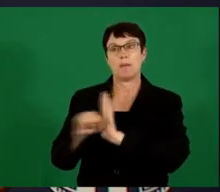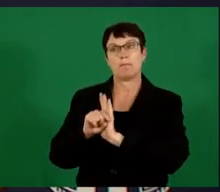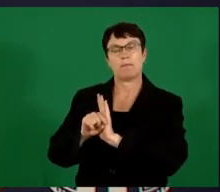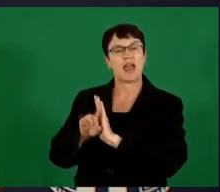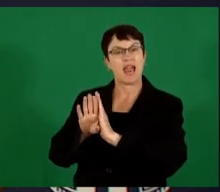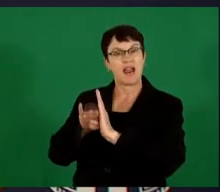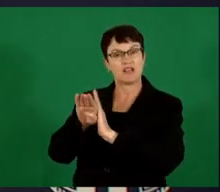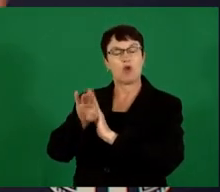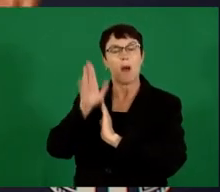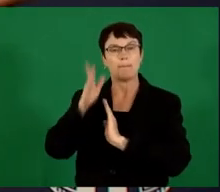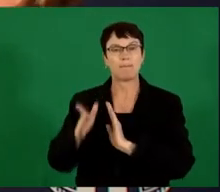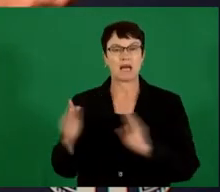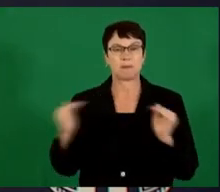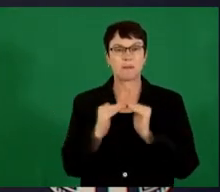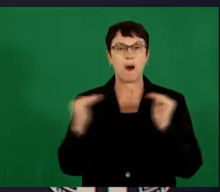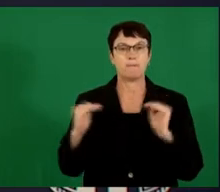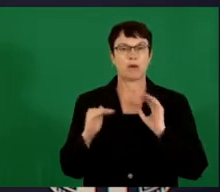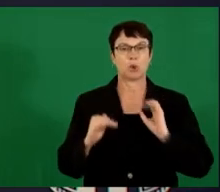with 0.3. So